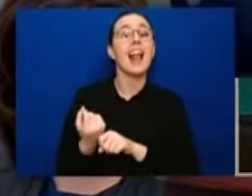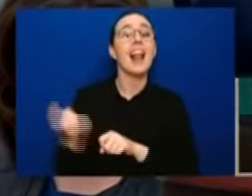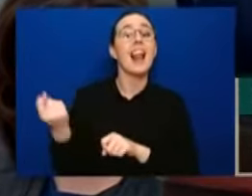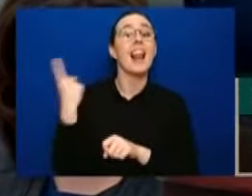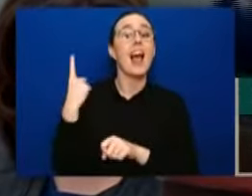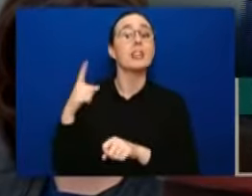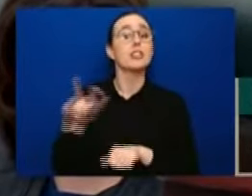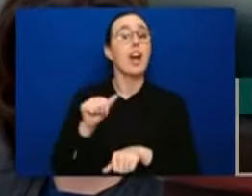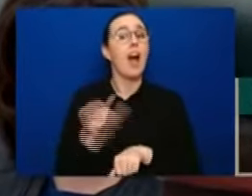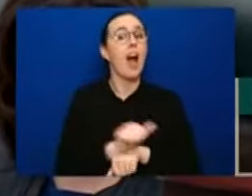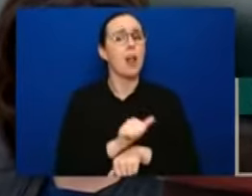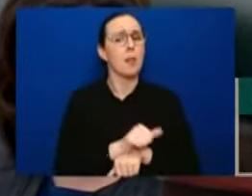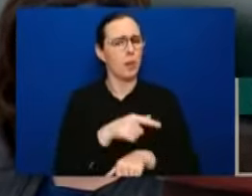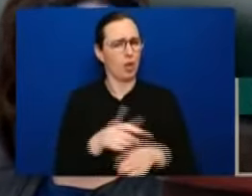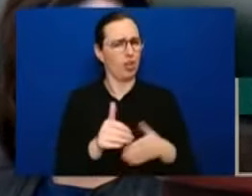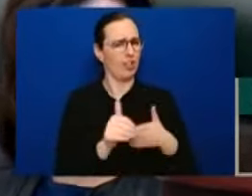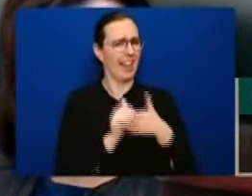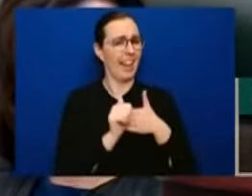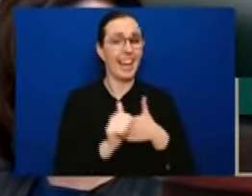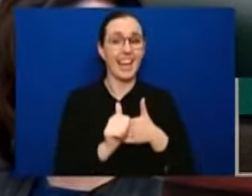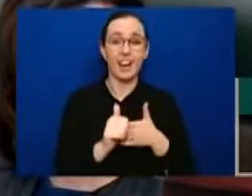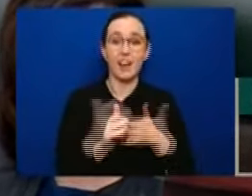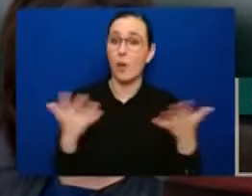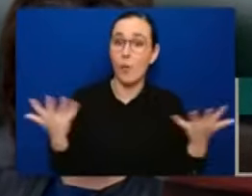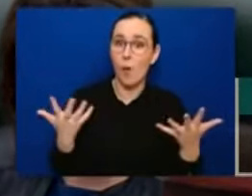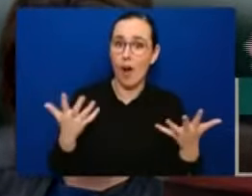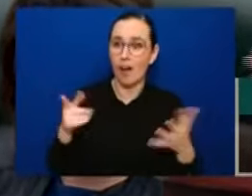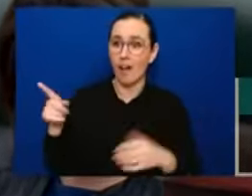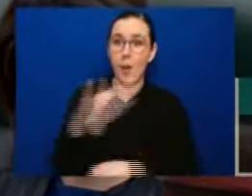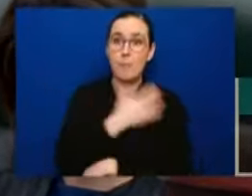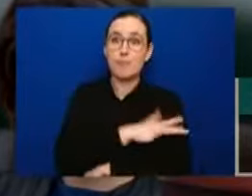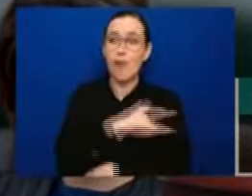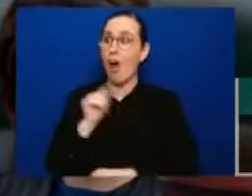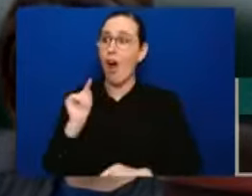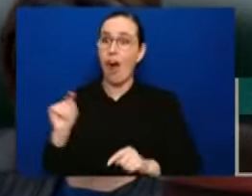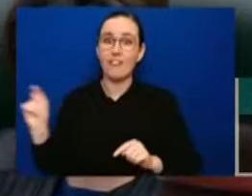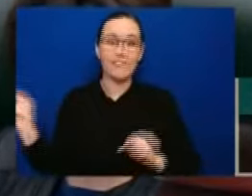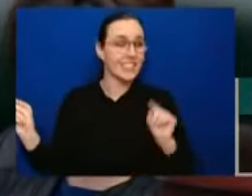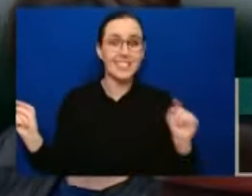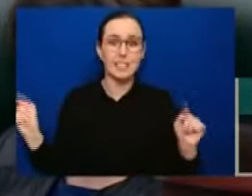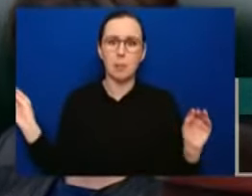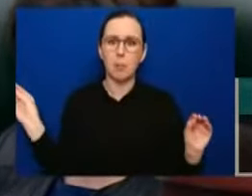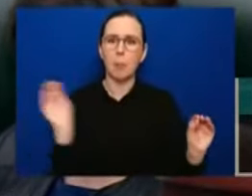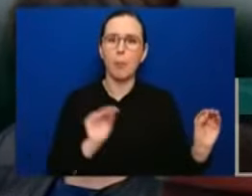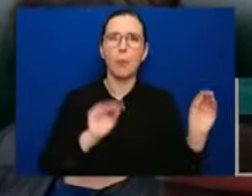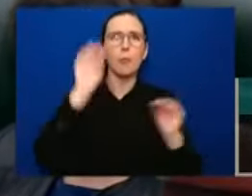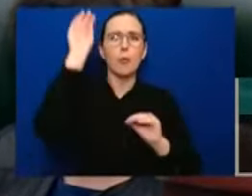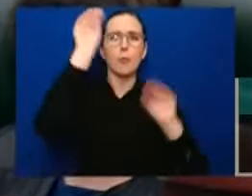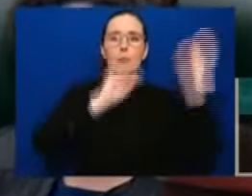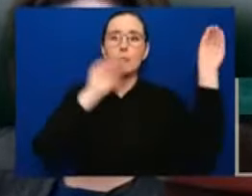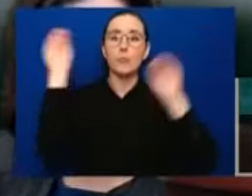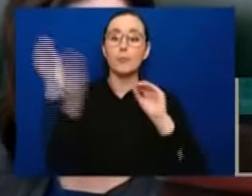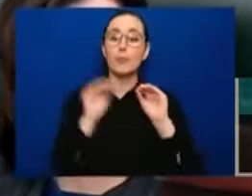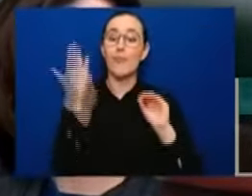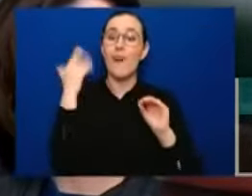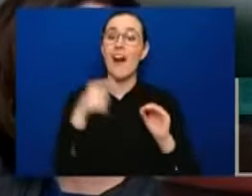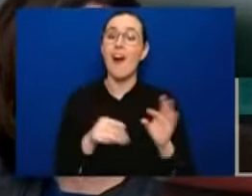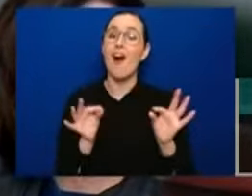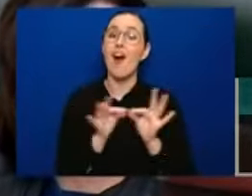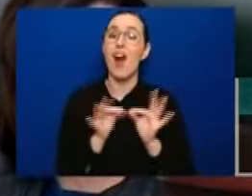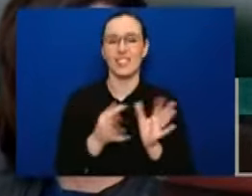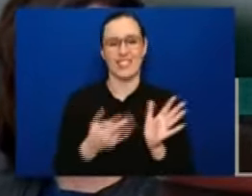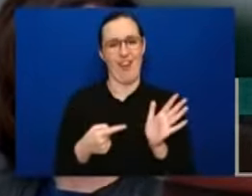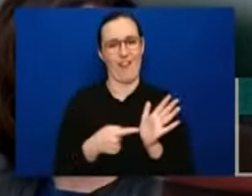abundant opportunities and a lower cost of living. Mr. Speaker, during times of inflation, the most beneficial